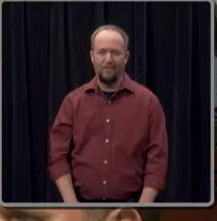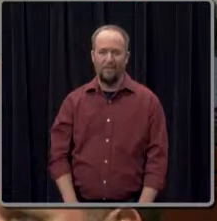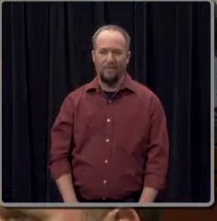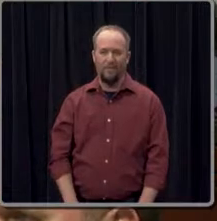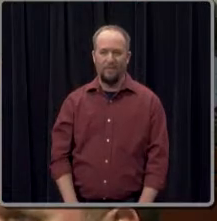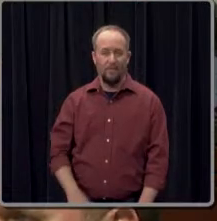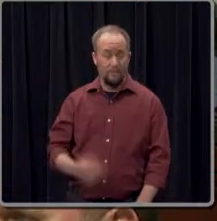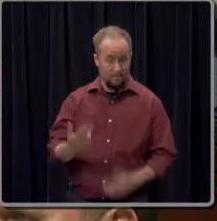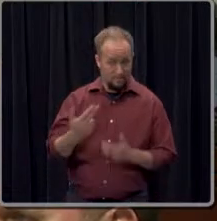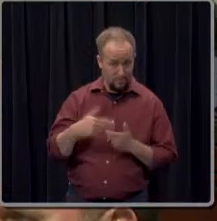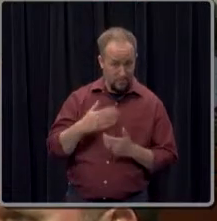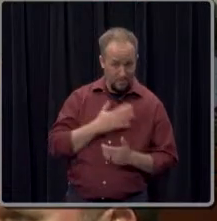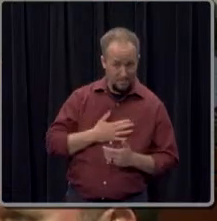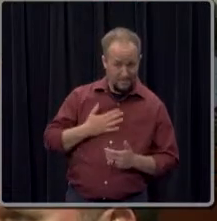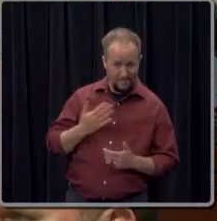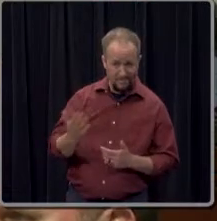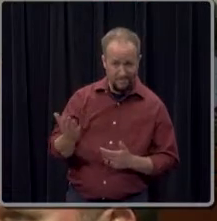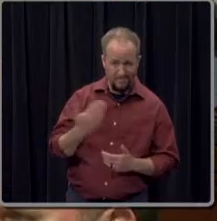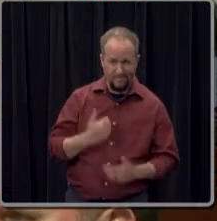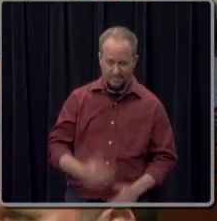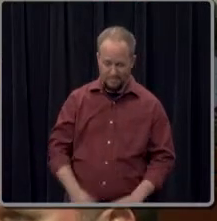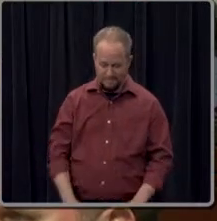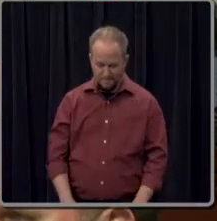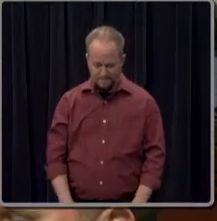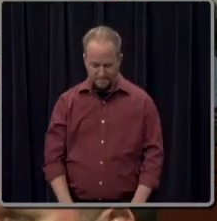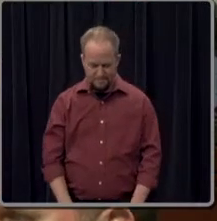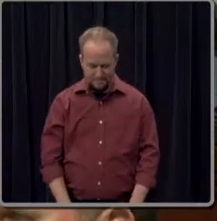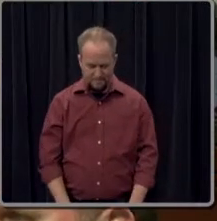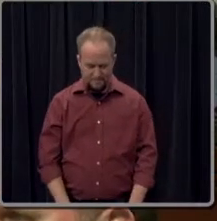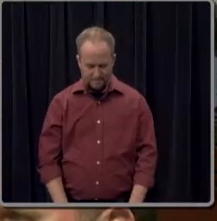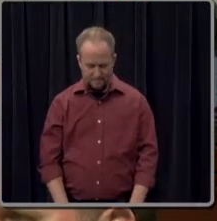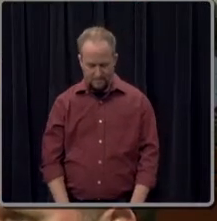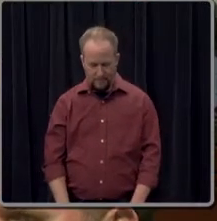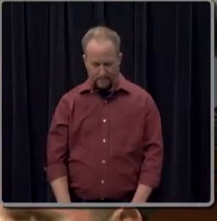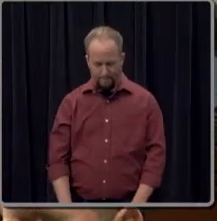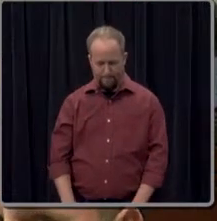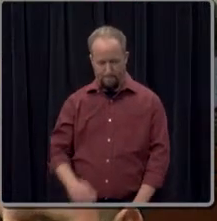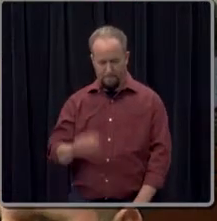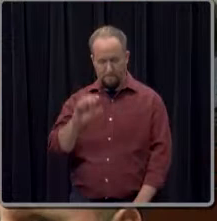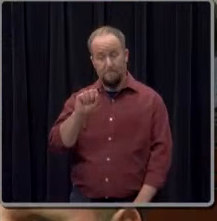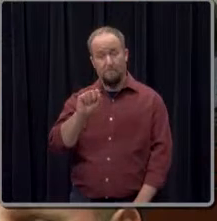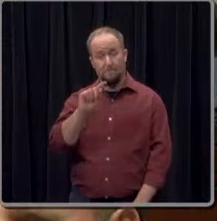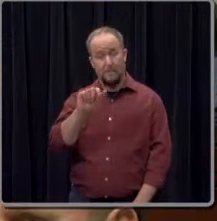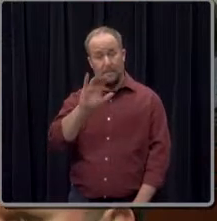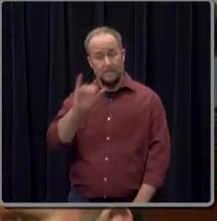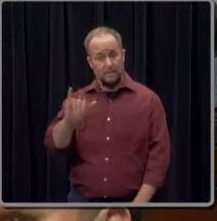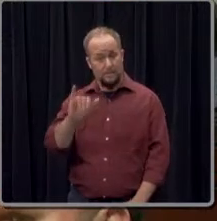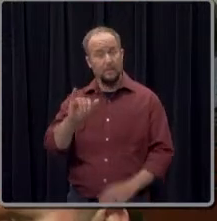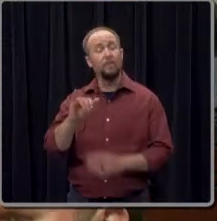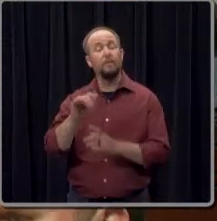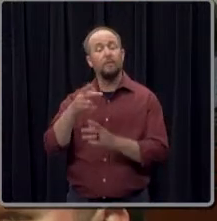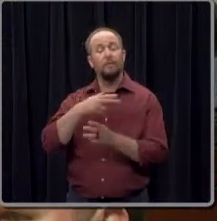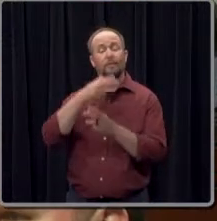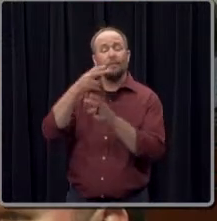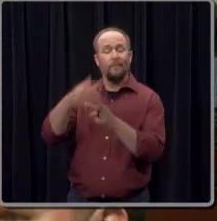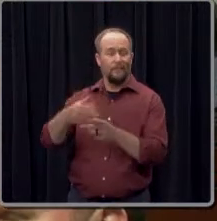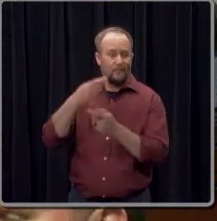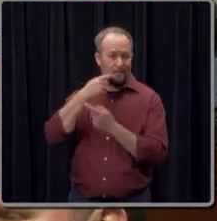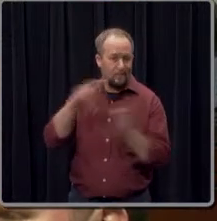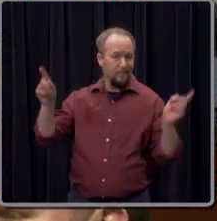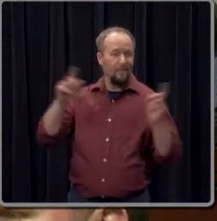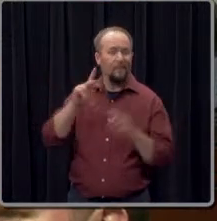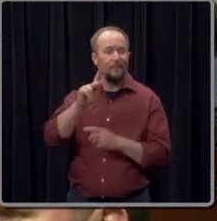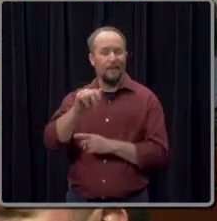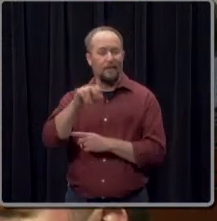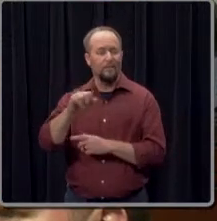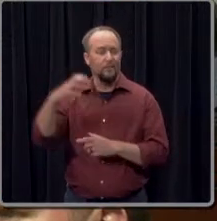to join us at the front. So Stacy was announced as the Kansas Coach of the Year at the